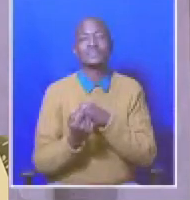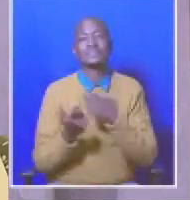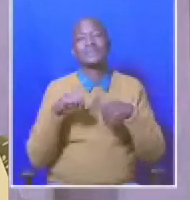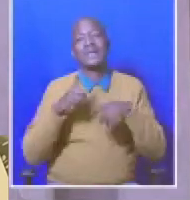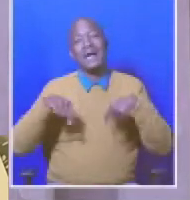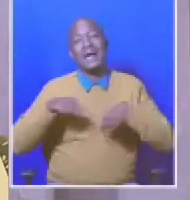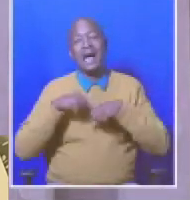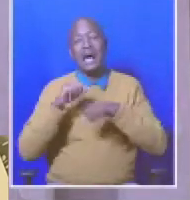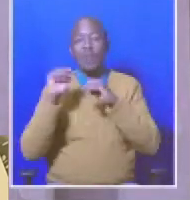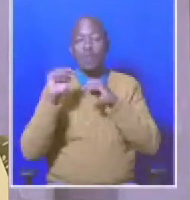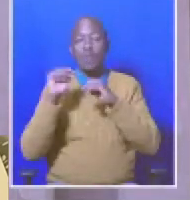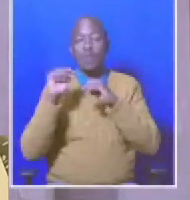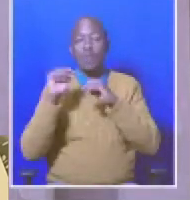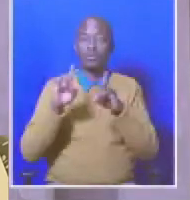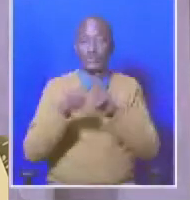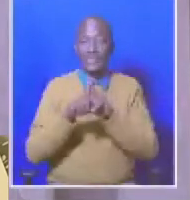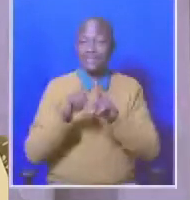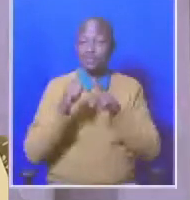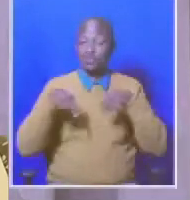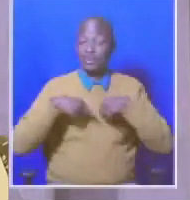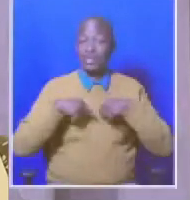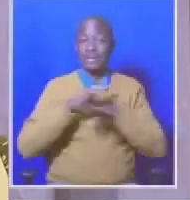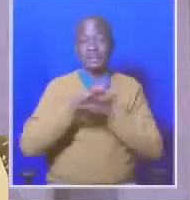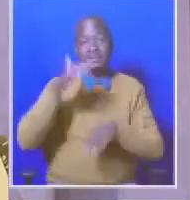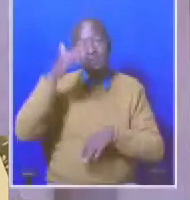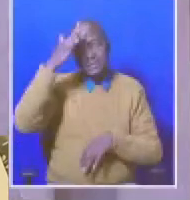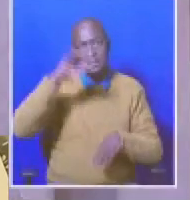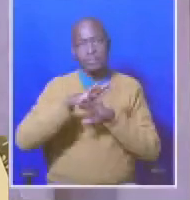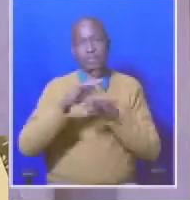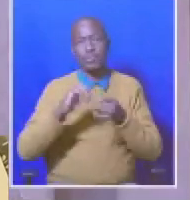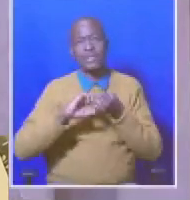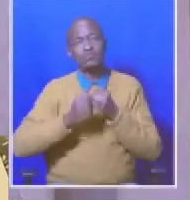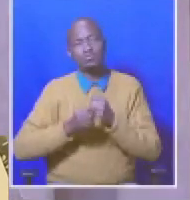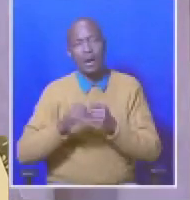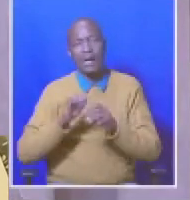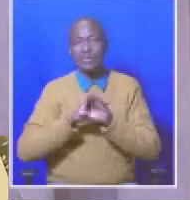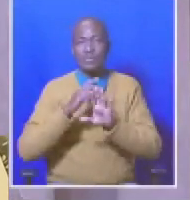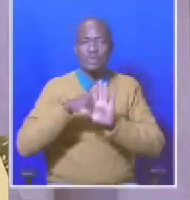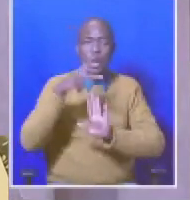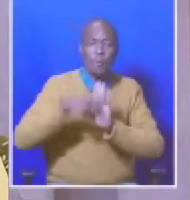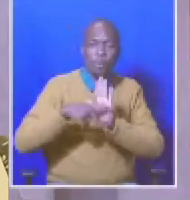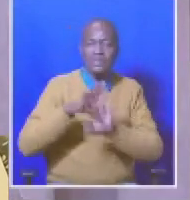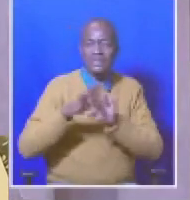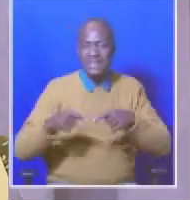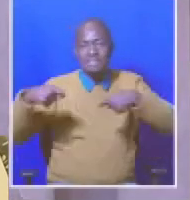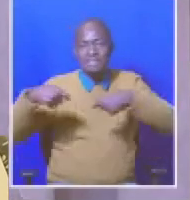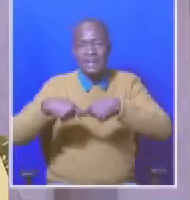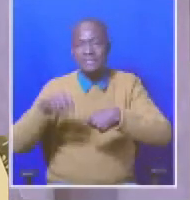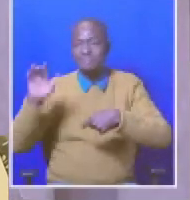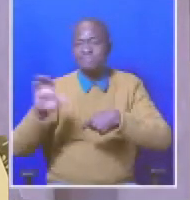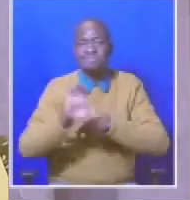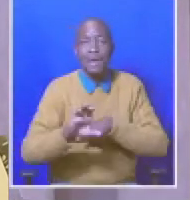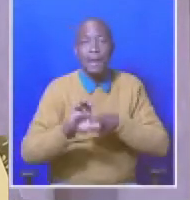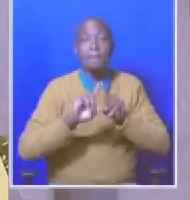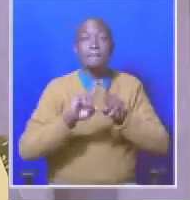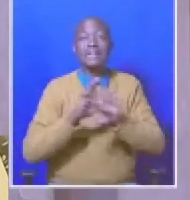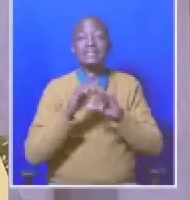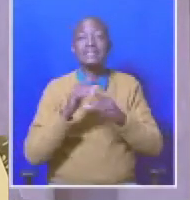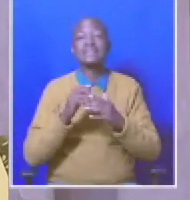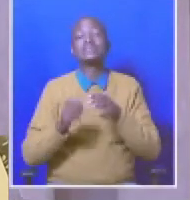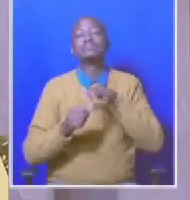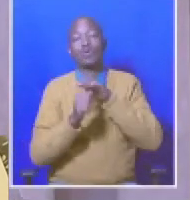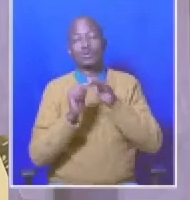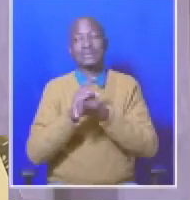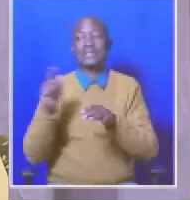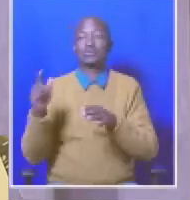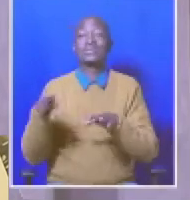Our approach, even as government, is that we can come up with policies and funding, but it's important that we bring the private sector